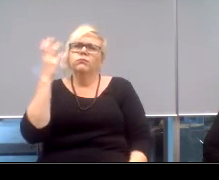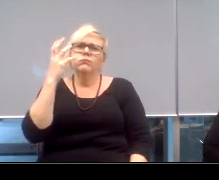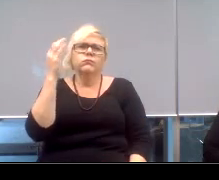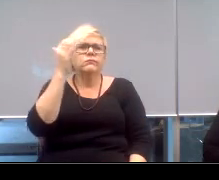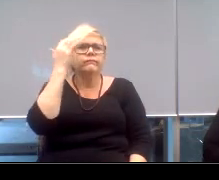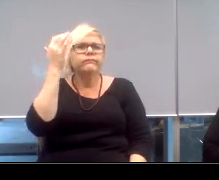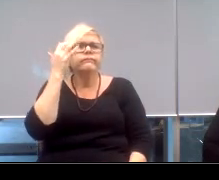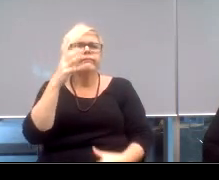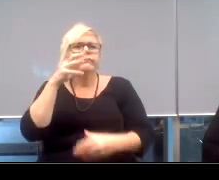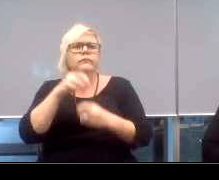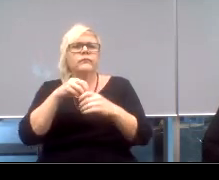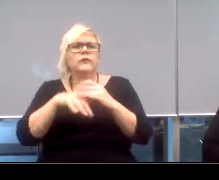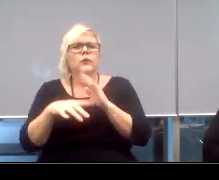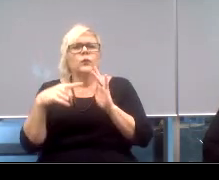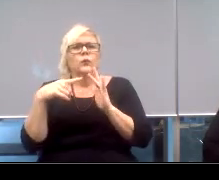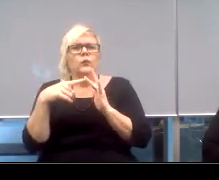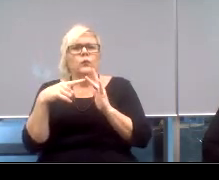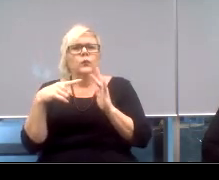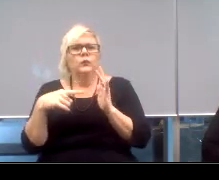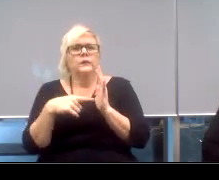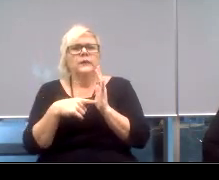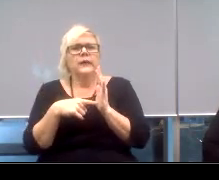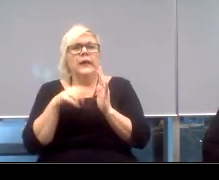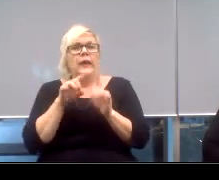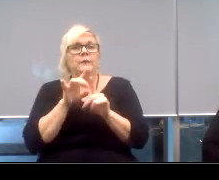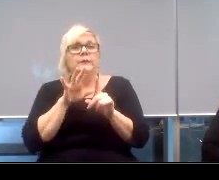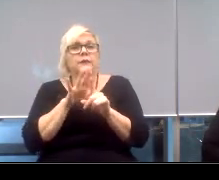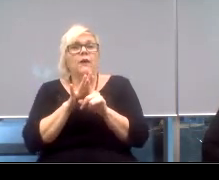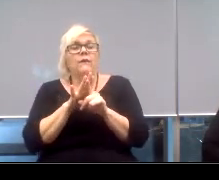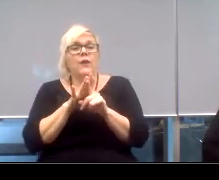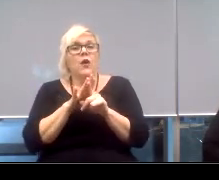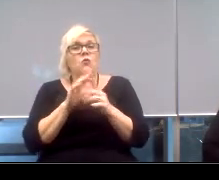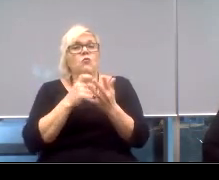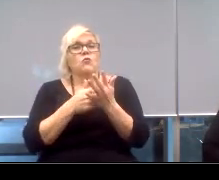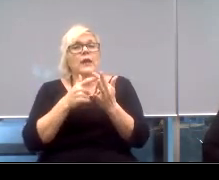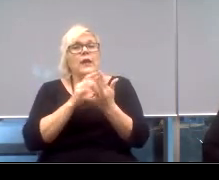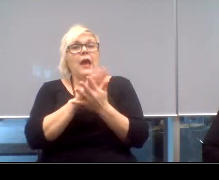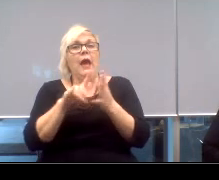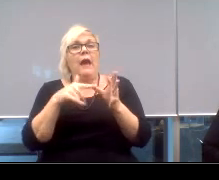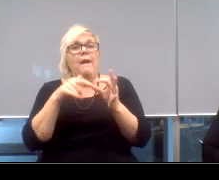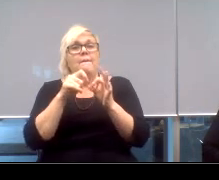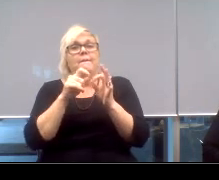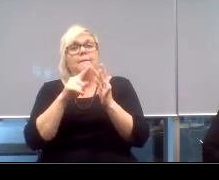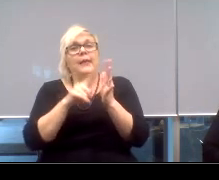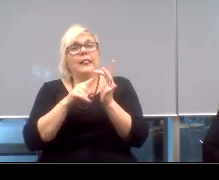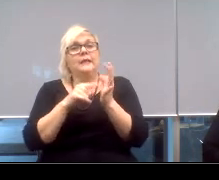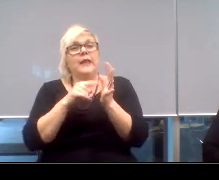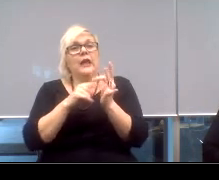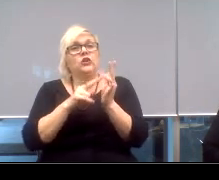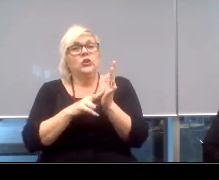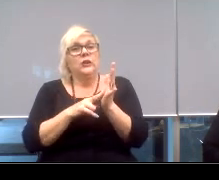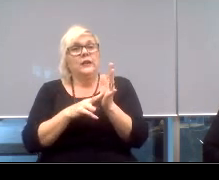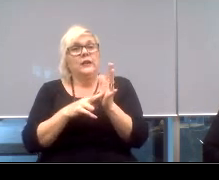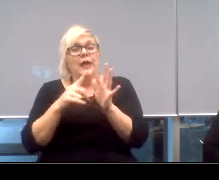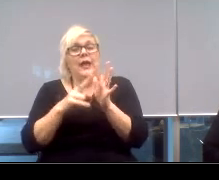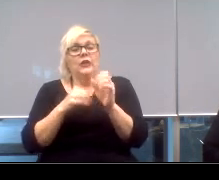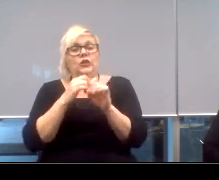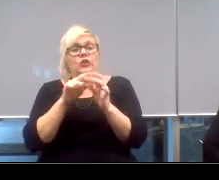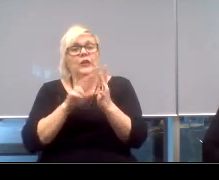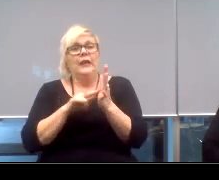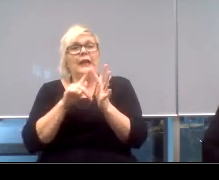AT. He's a professional rehabilitation engineer who has been working in this field for over 25 years.